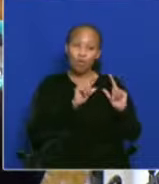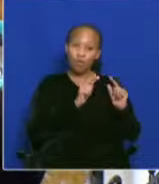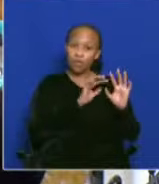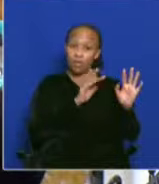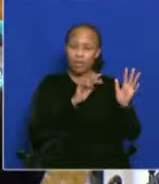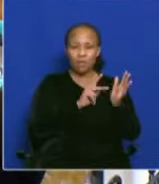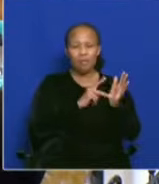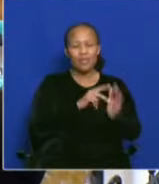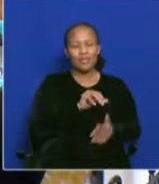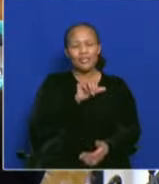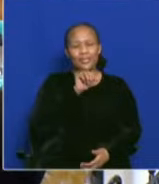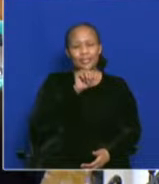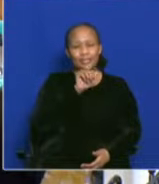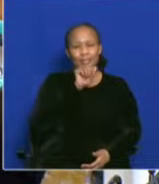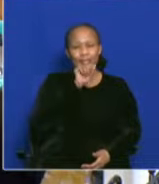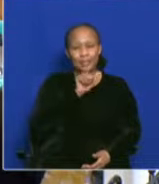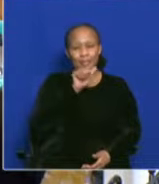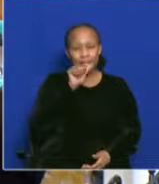6606,